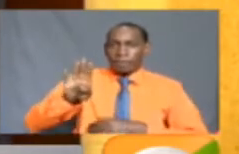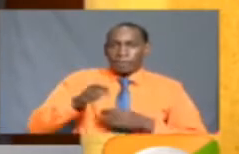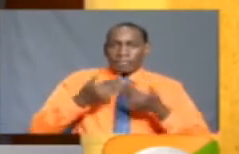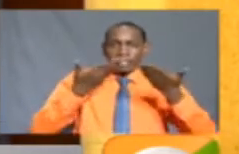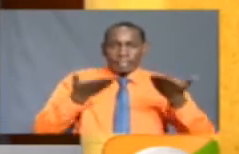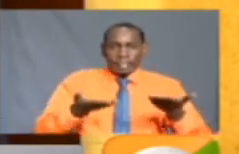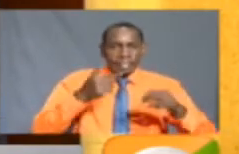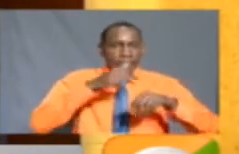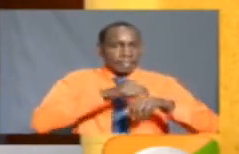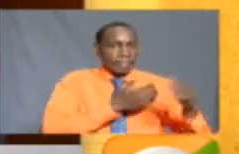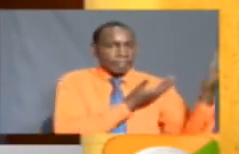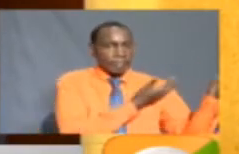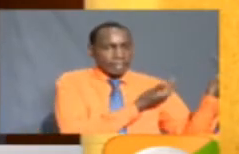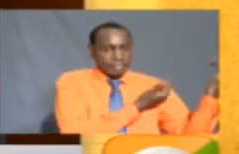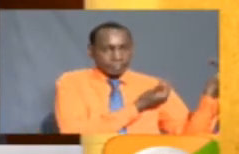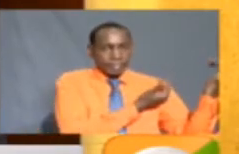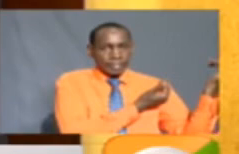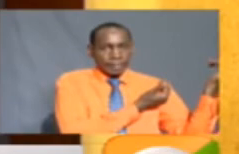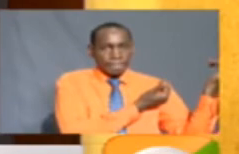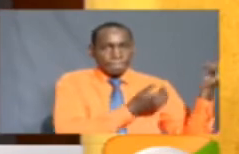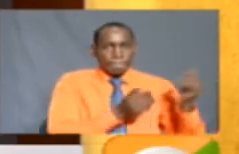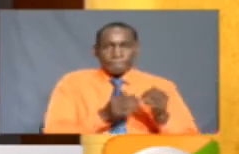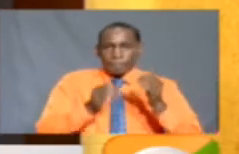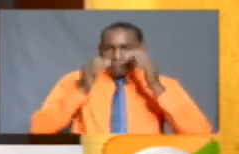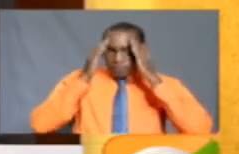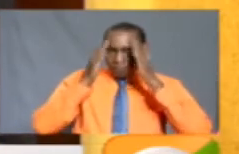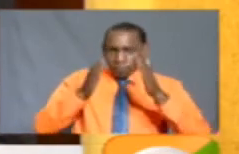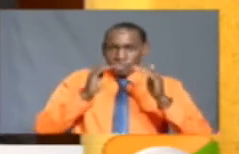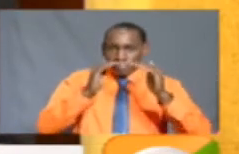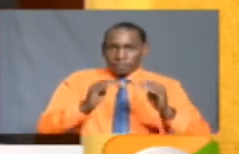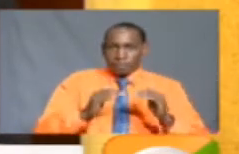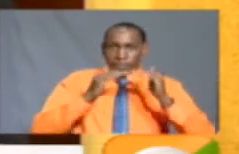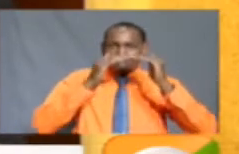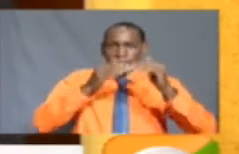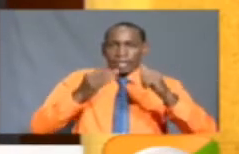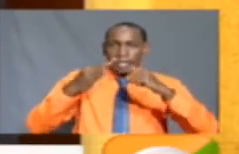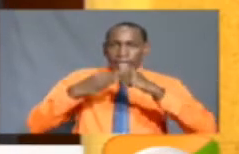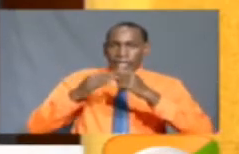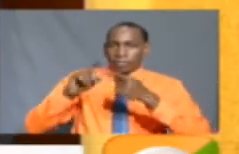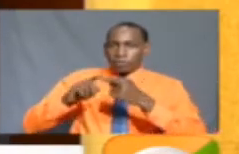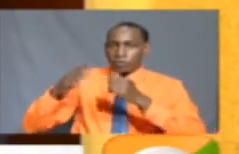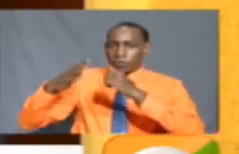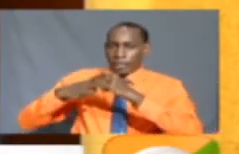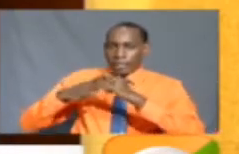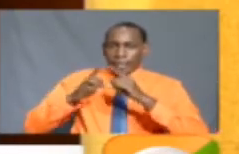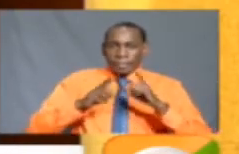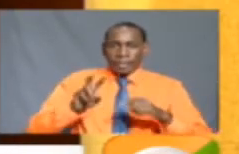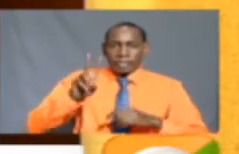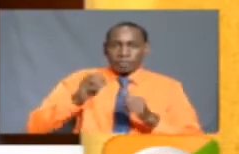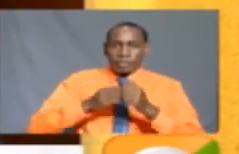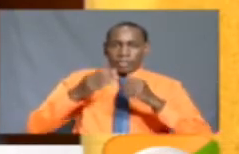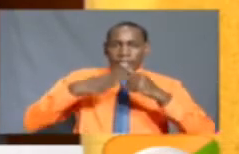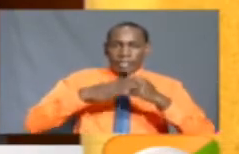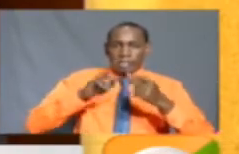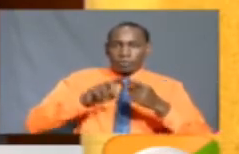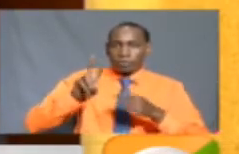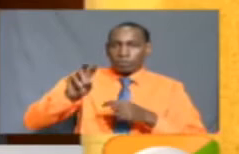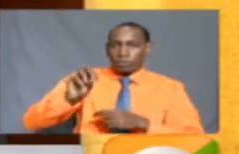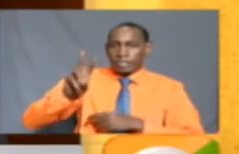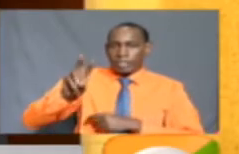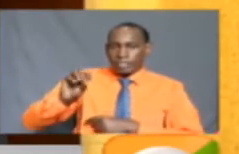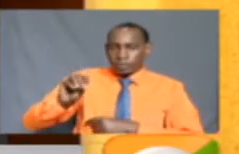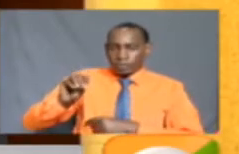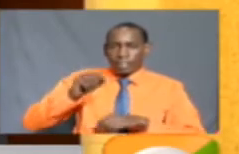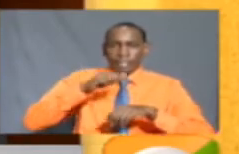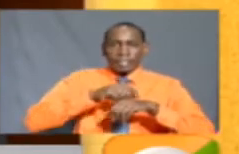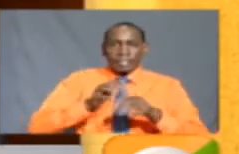we expect the forecast to jump from 8 to 9. But 2019, 2020, when the Big